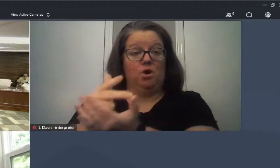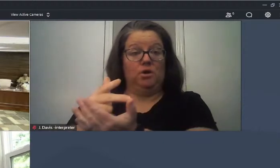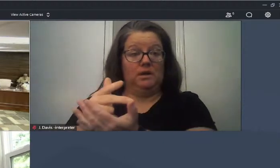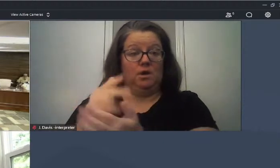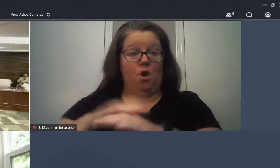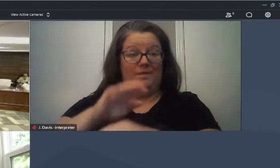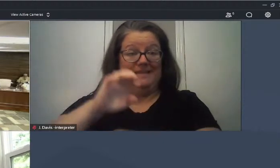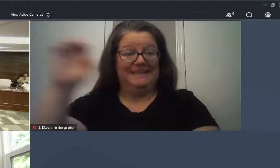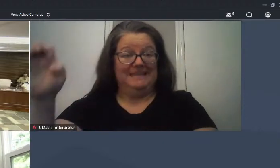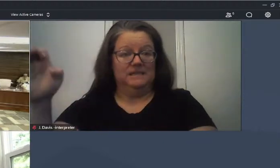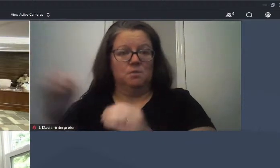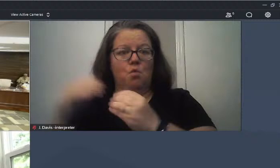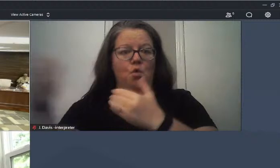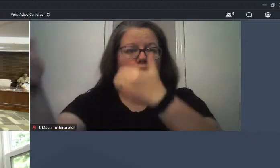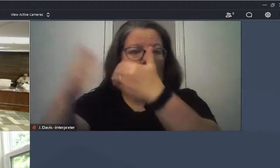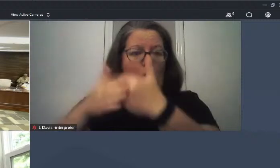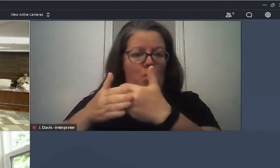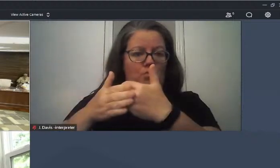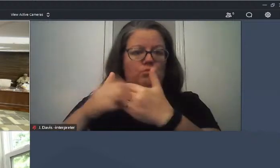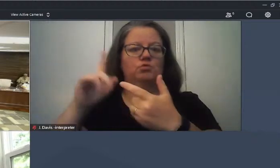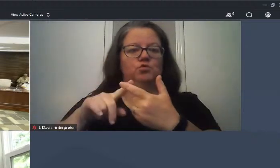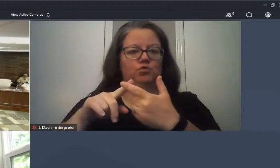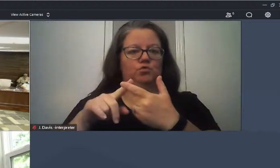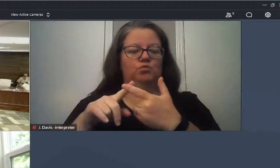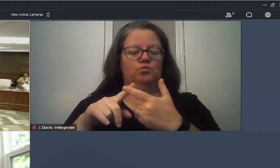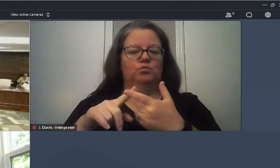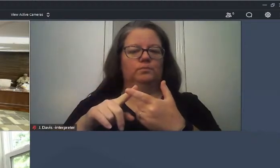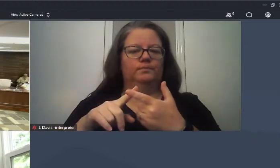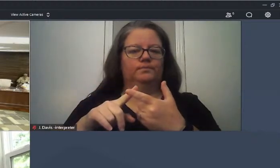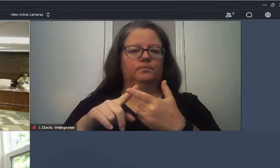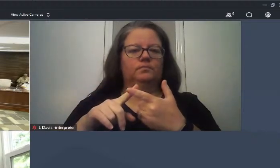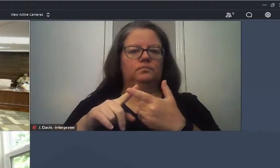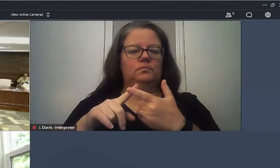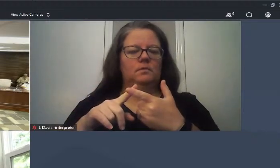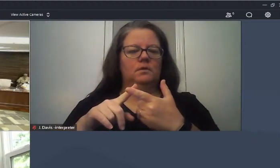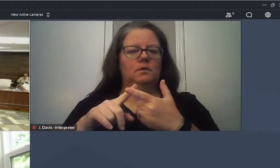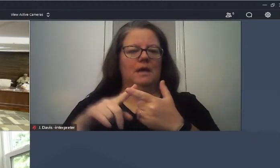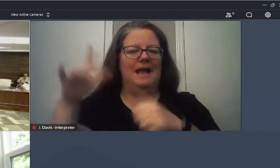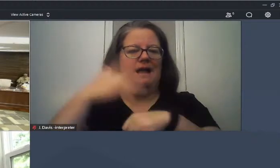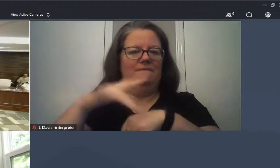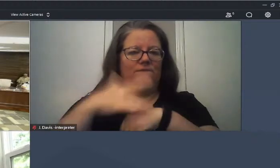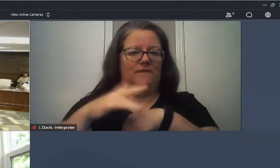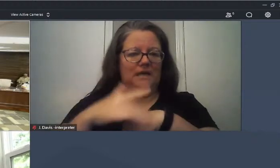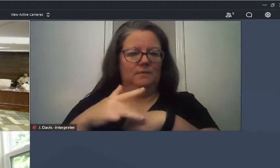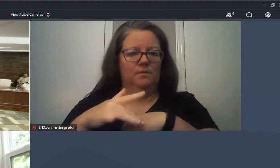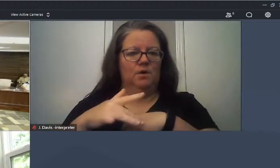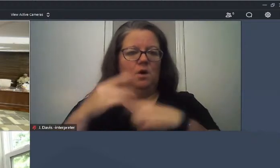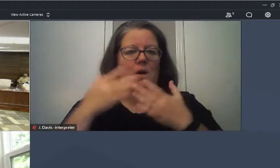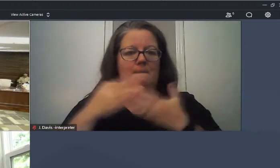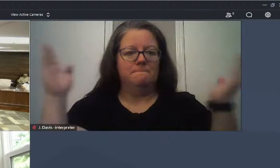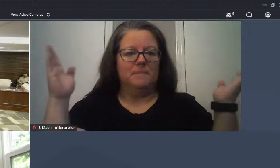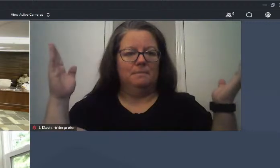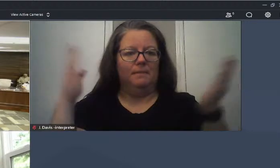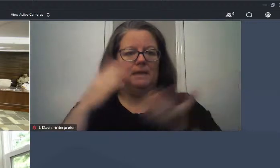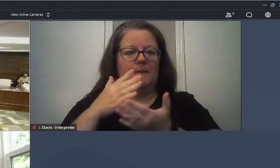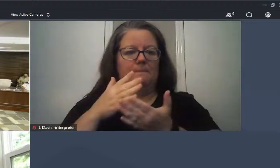would have been close to the amount of free available public parking accessible to the